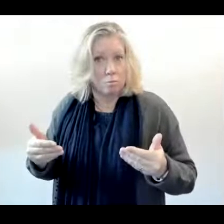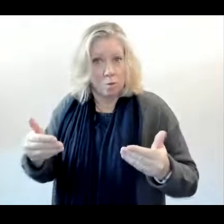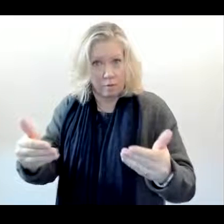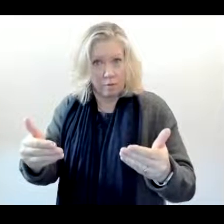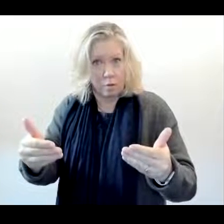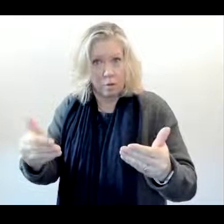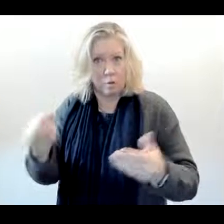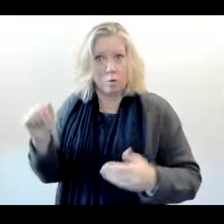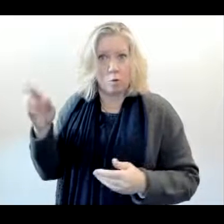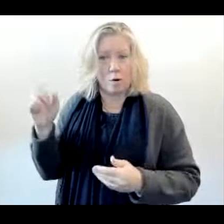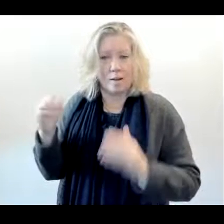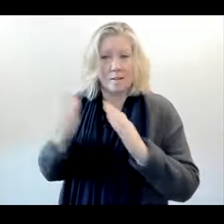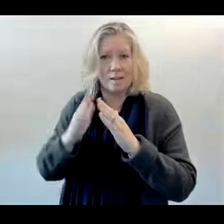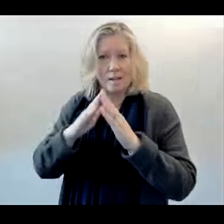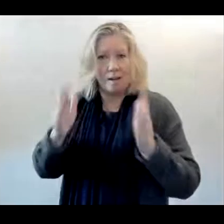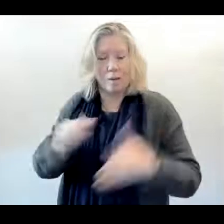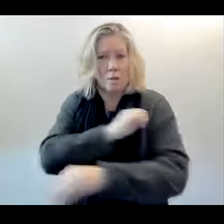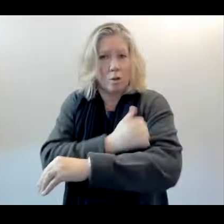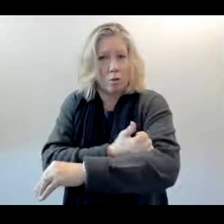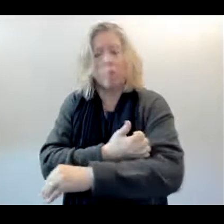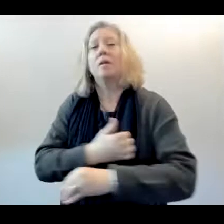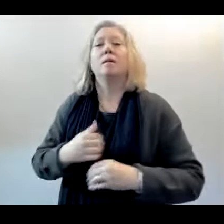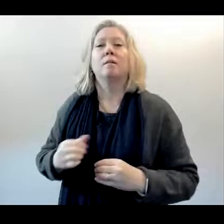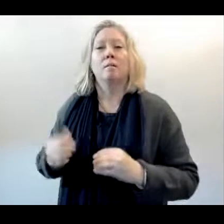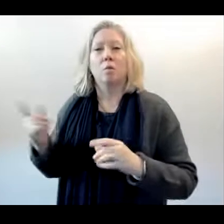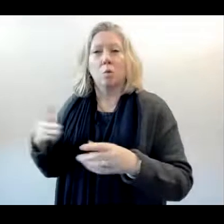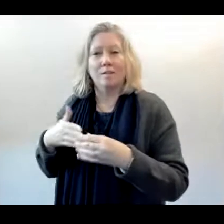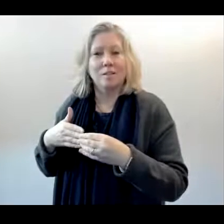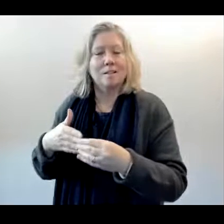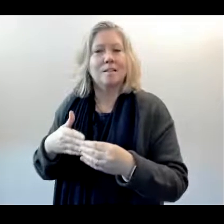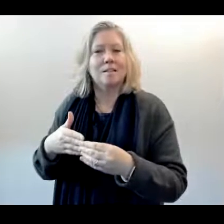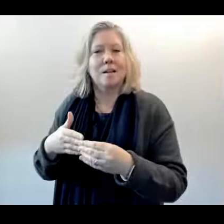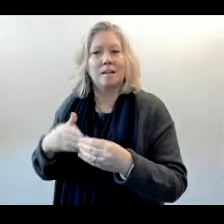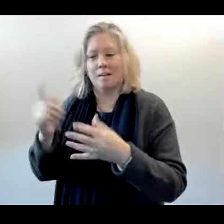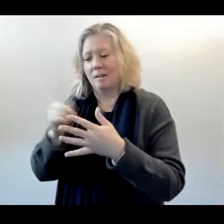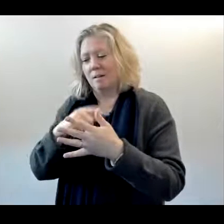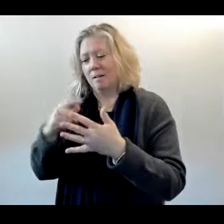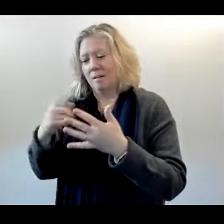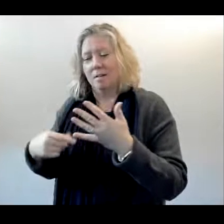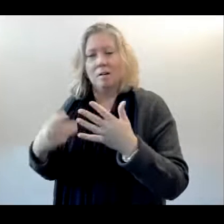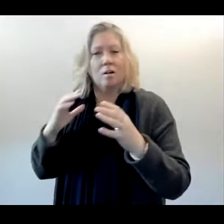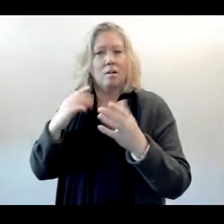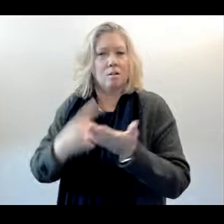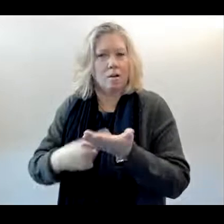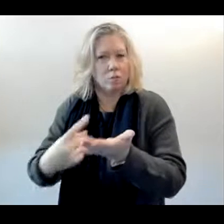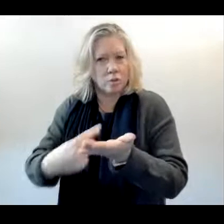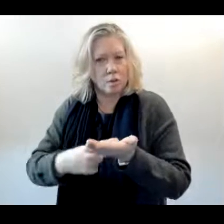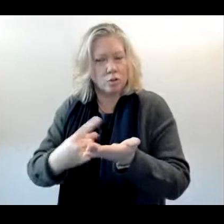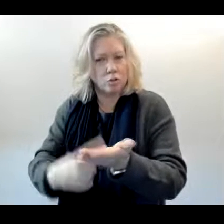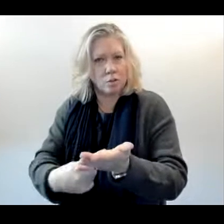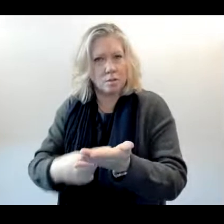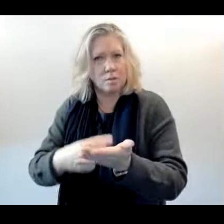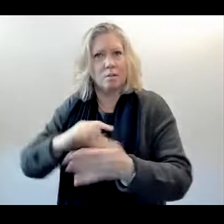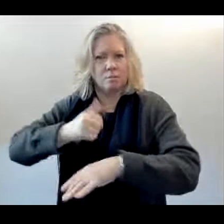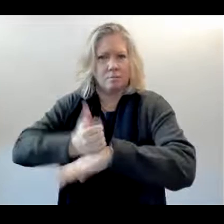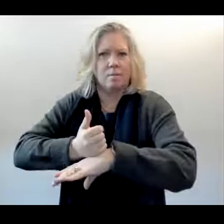the URA city and housing authorities facilitate a series of conversations that lead to an action plan